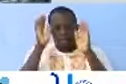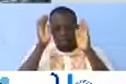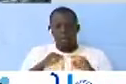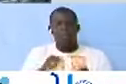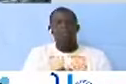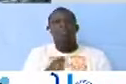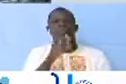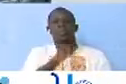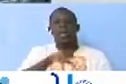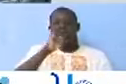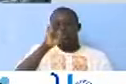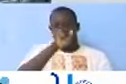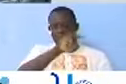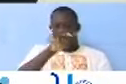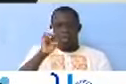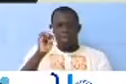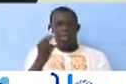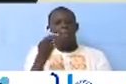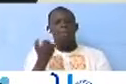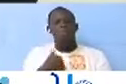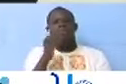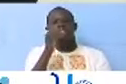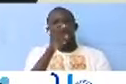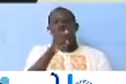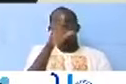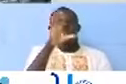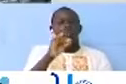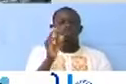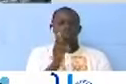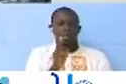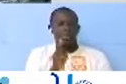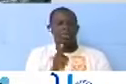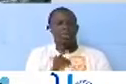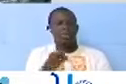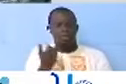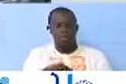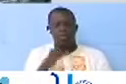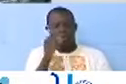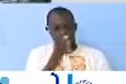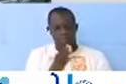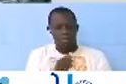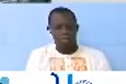were you accused of? Mr. Sanneh, you too, Munala. Go. They said that.